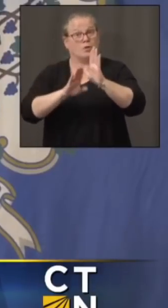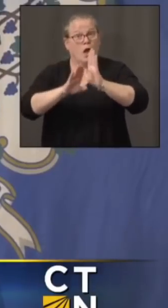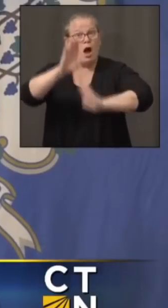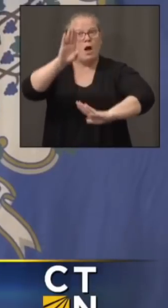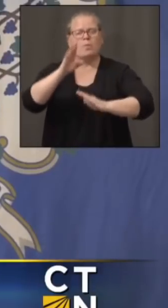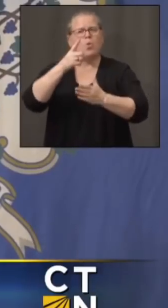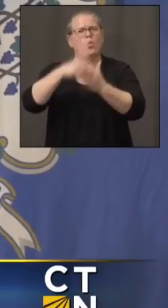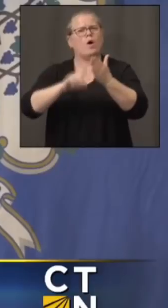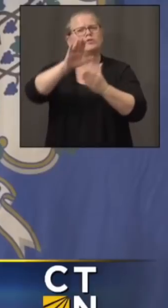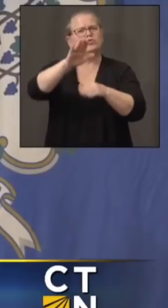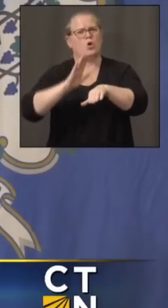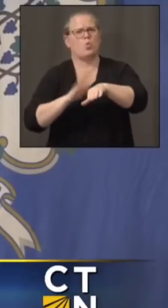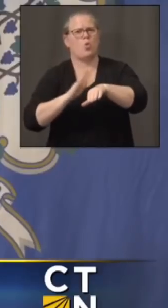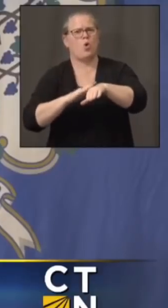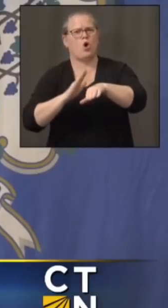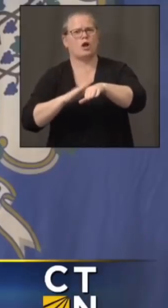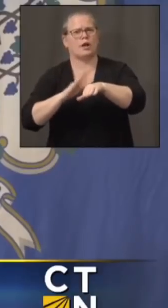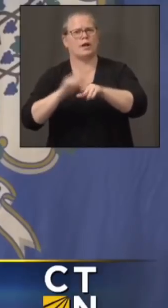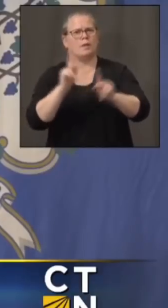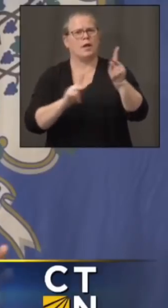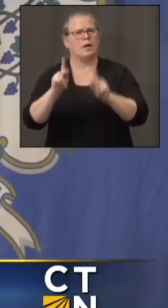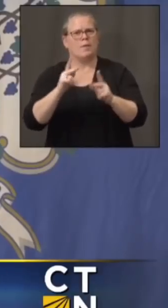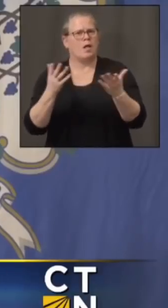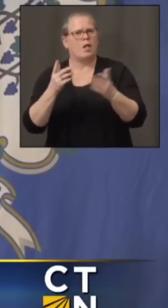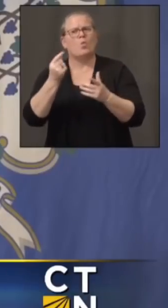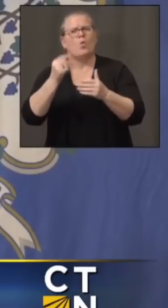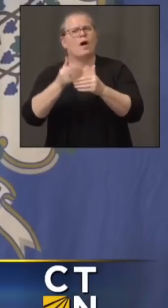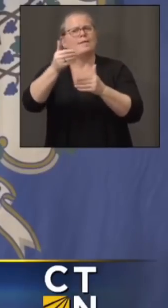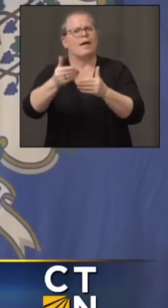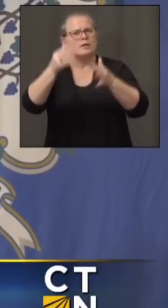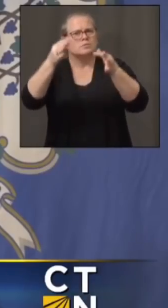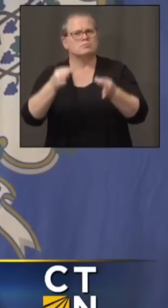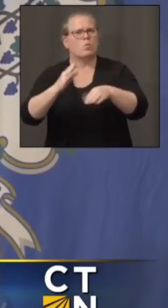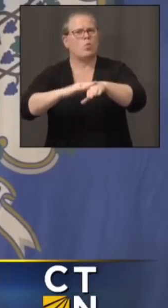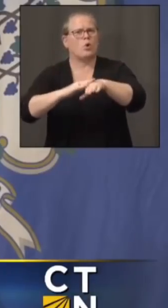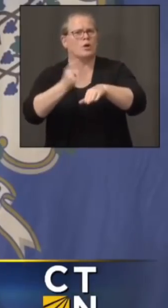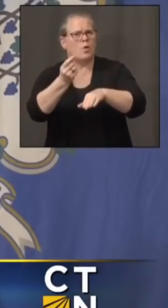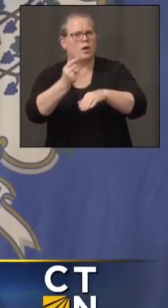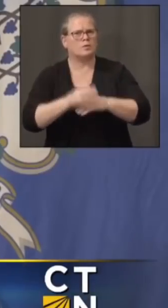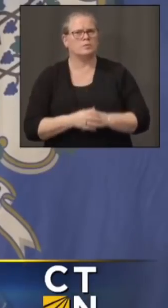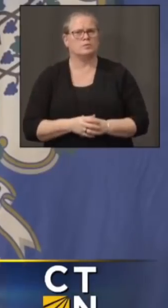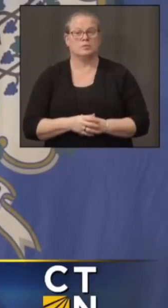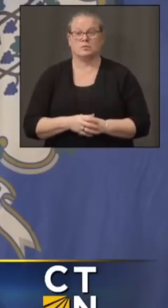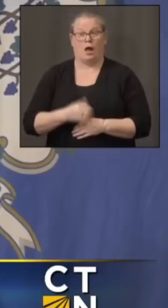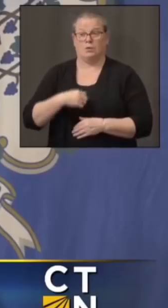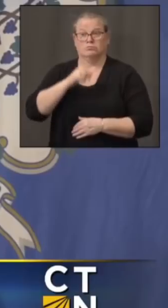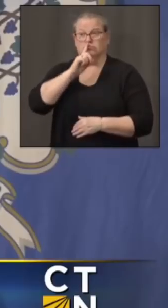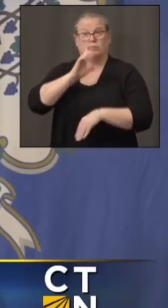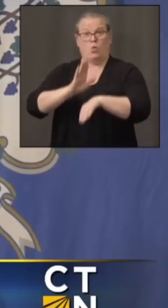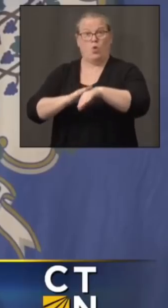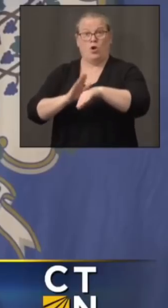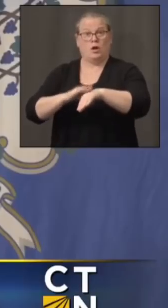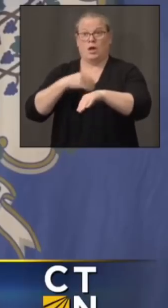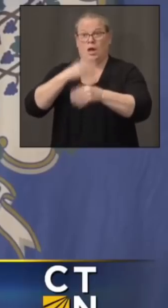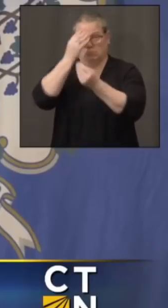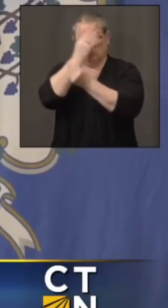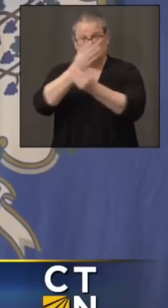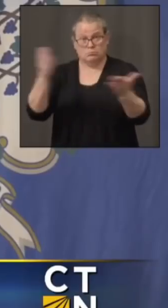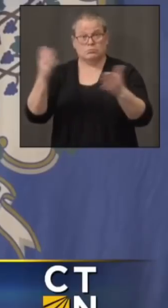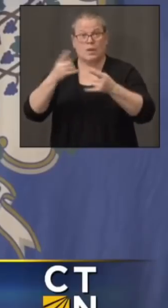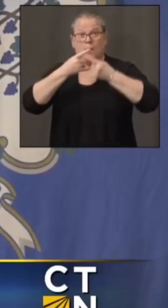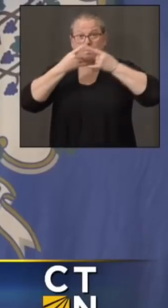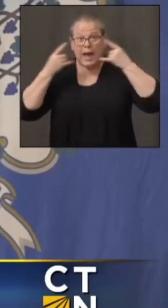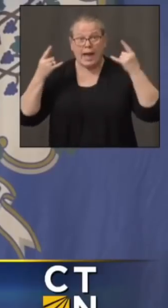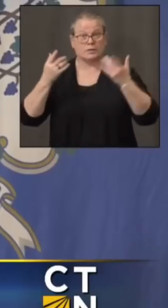It's not a warning. It's you've got to wear that mask. If you're inside, you can't social distance. You're in a public place. You're in a store. You must wear